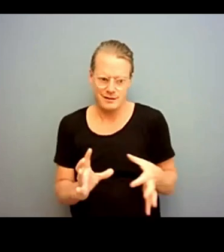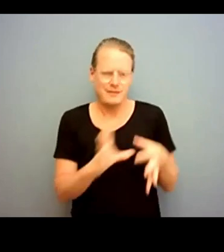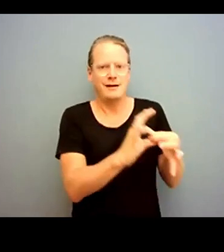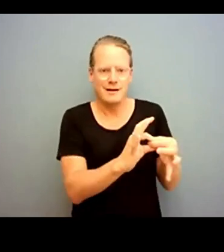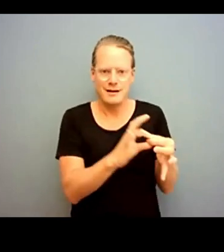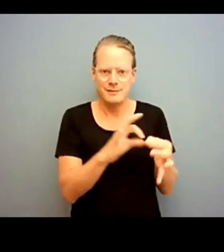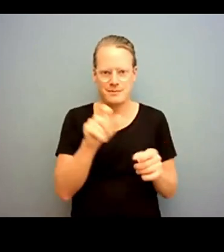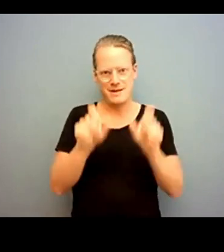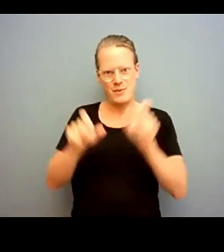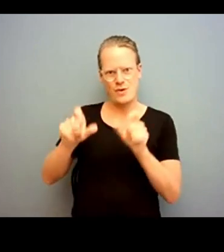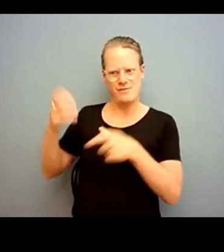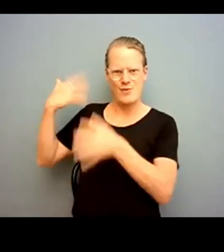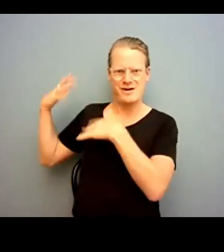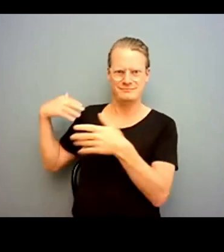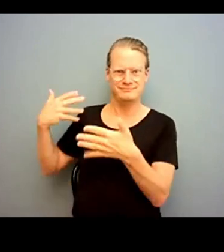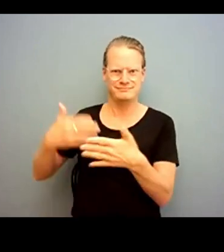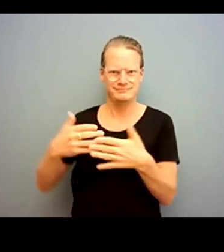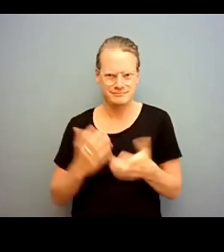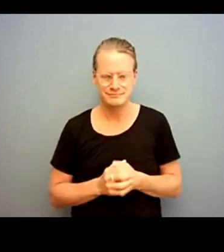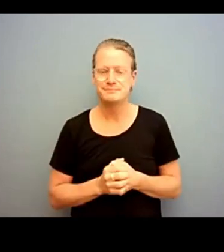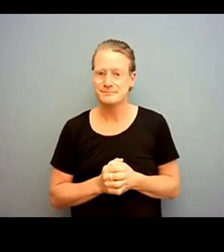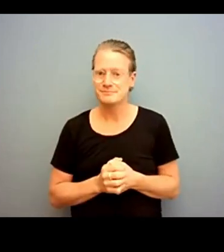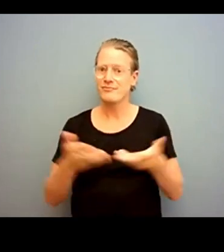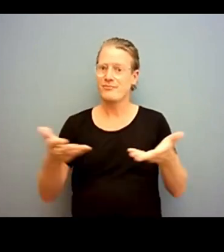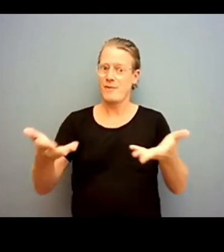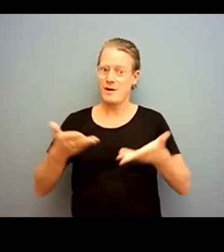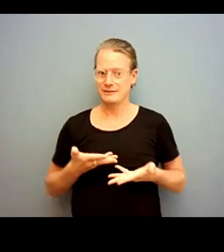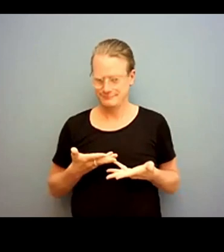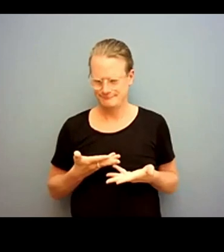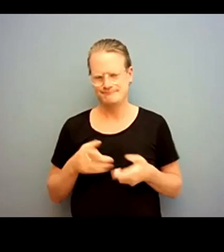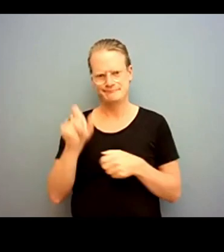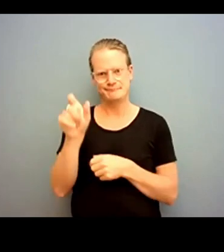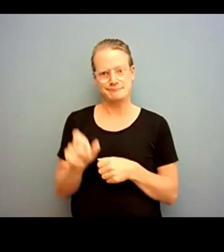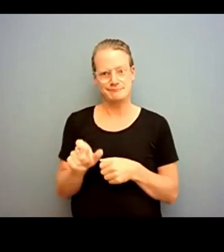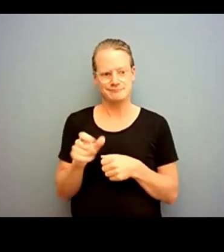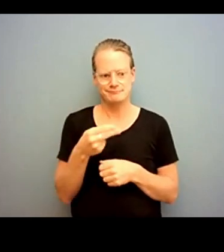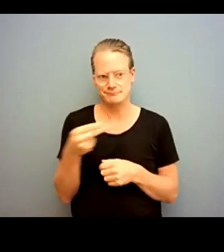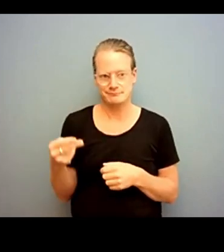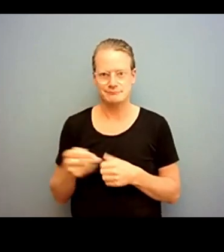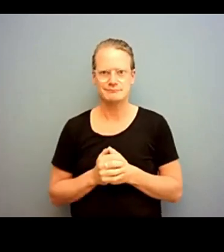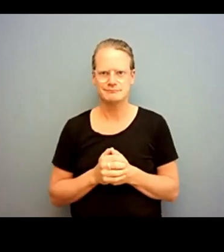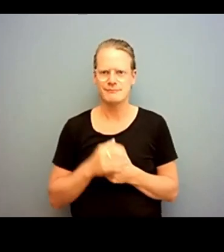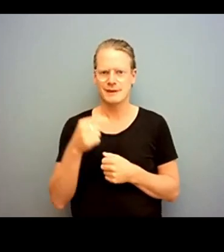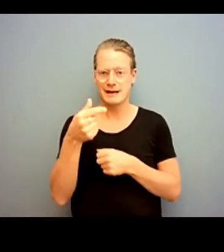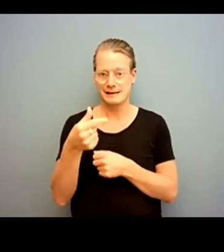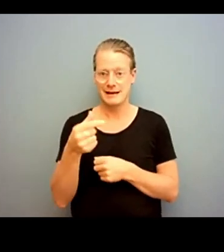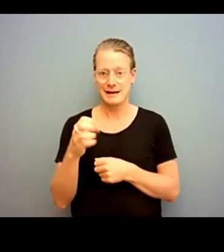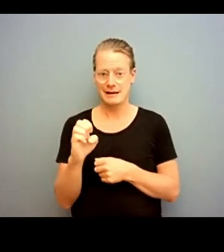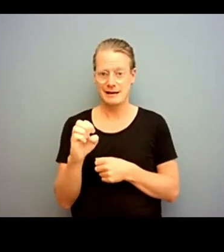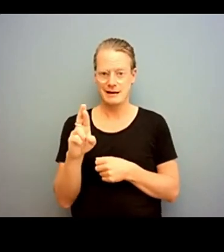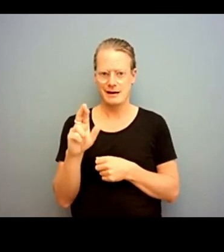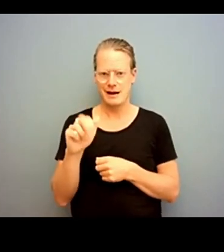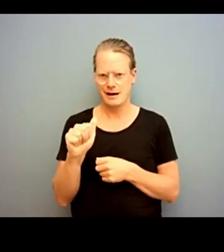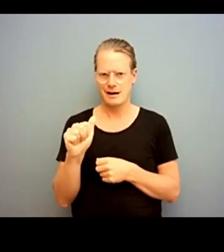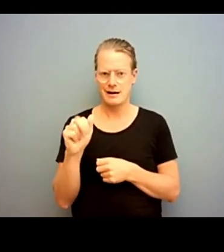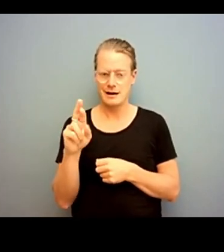to the stage, Professor Gerard Quinn, the UN Special Rapporteur on the Rights of Persons with Disabilities. I know you